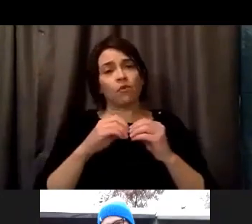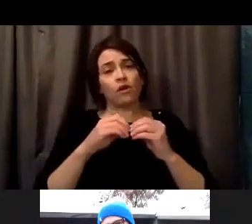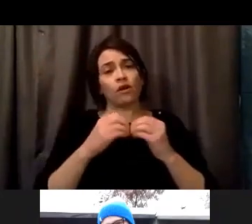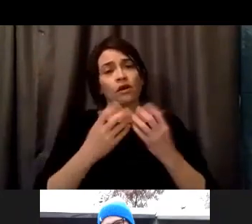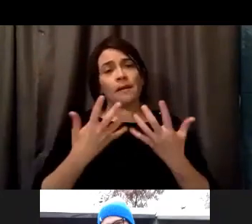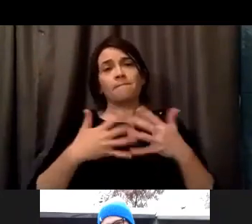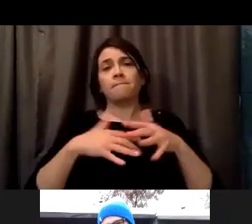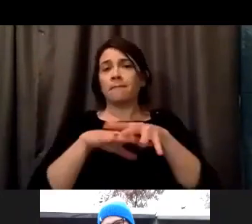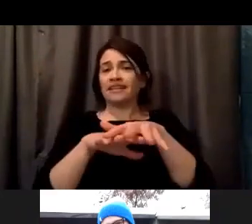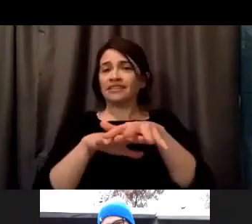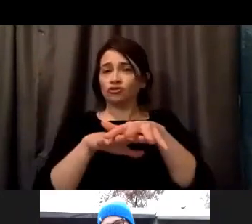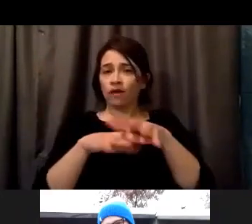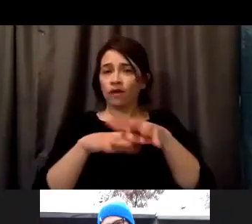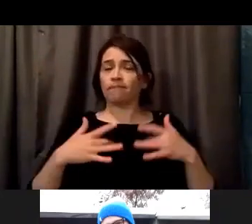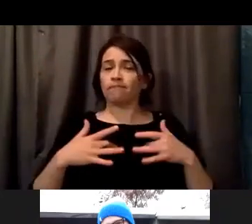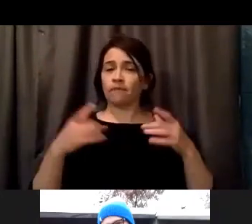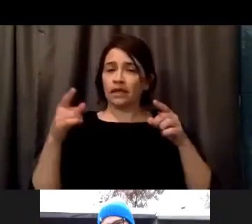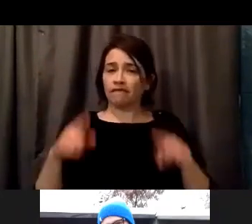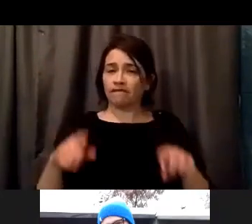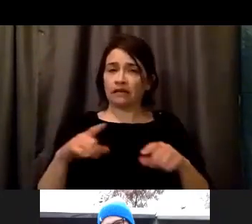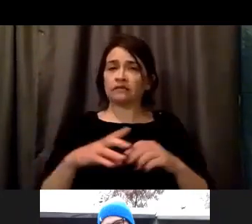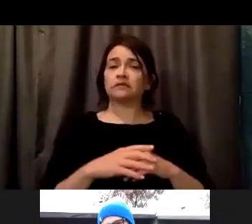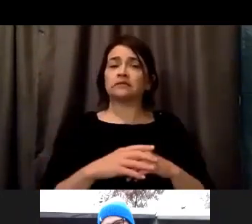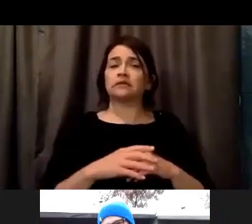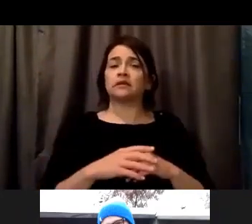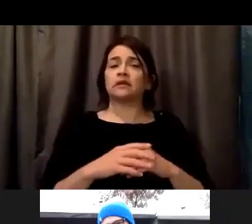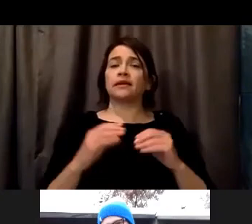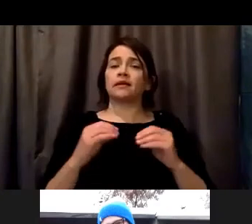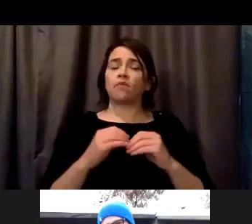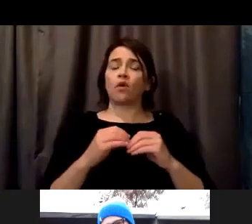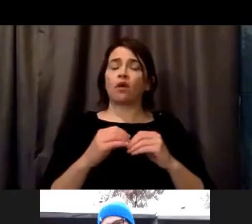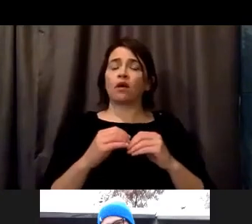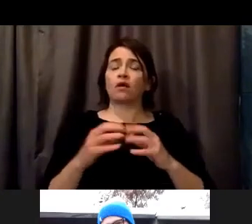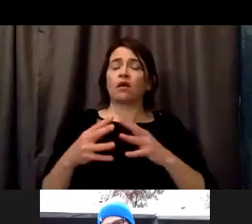more American lifestyle.